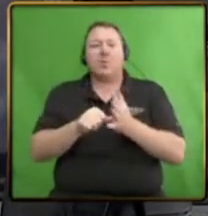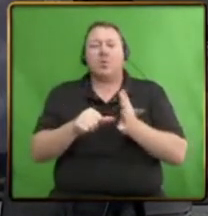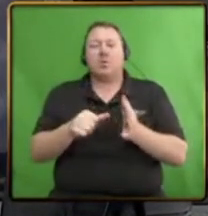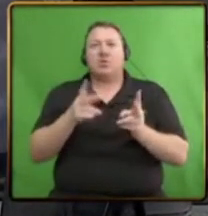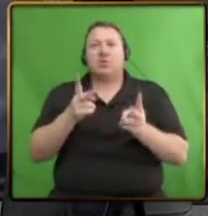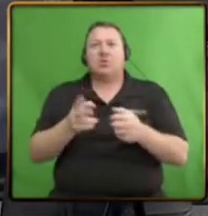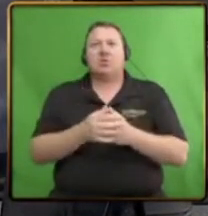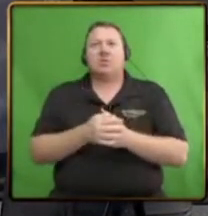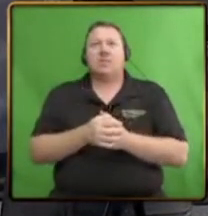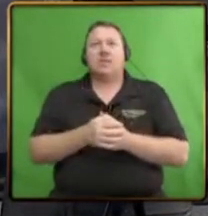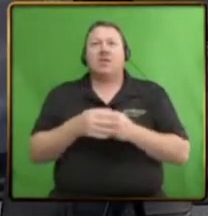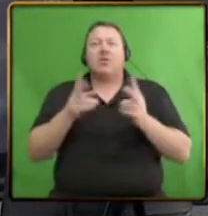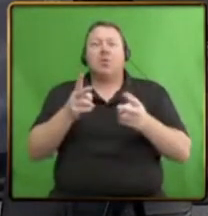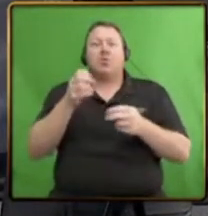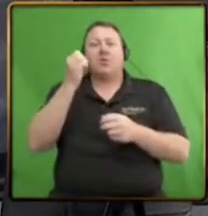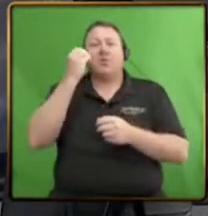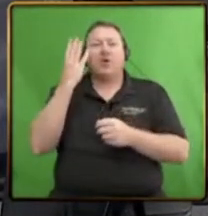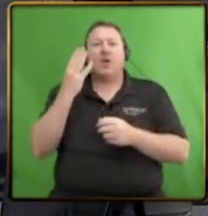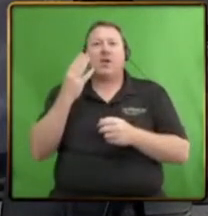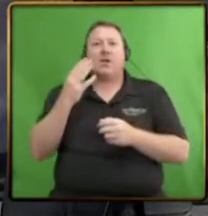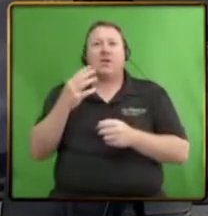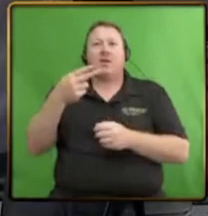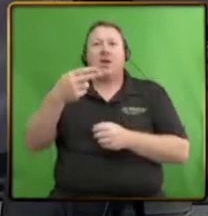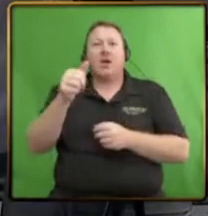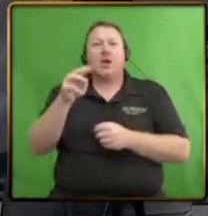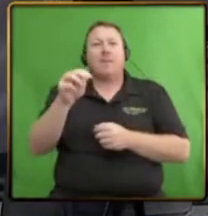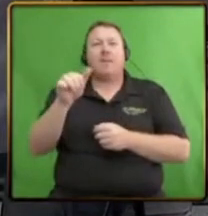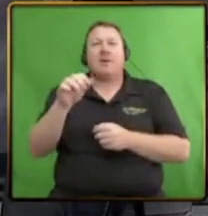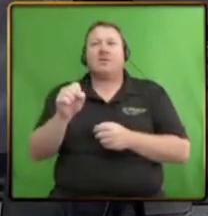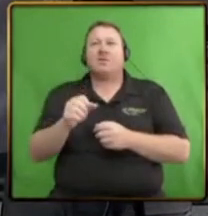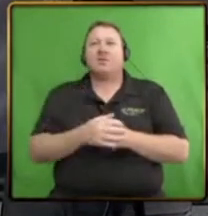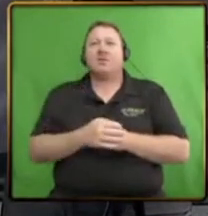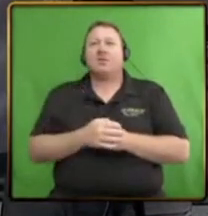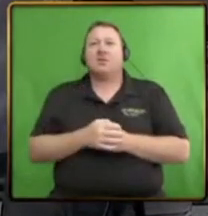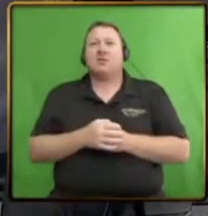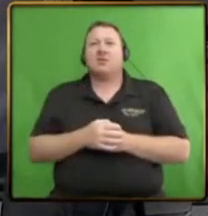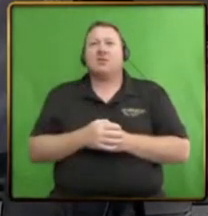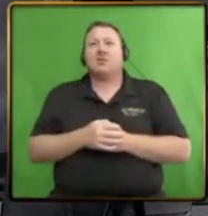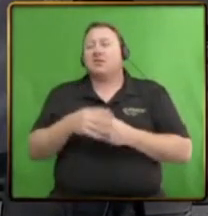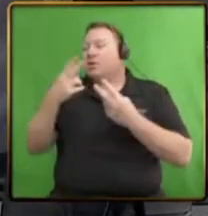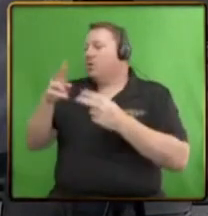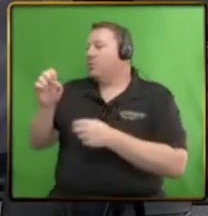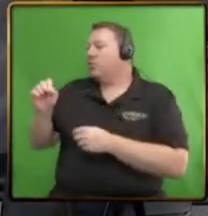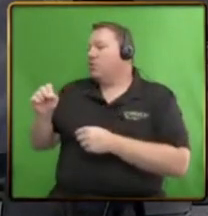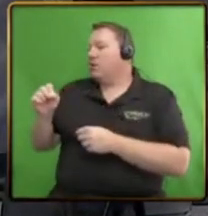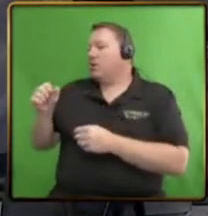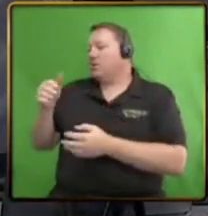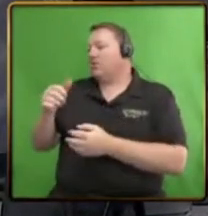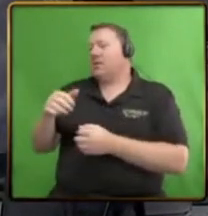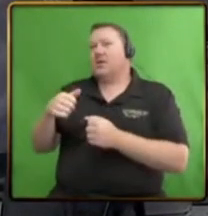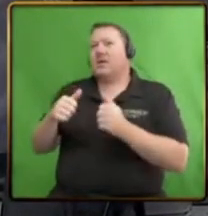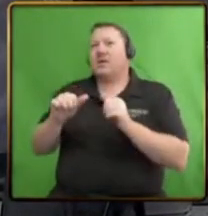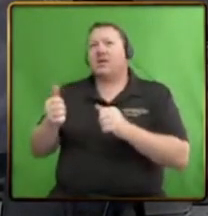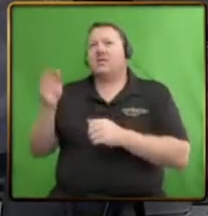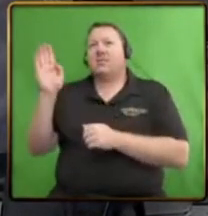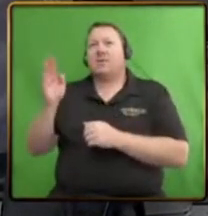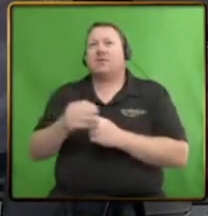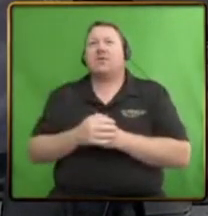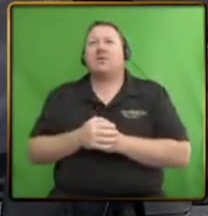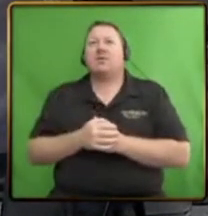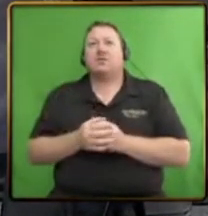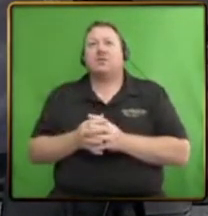also conveniently forgotten is that Hamas started this war Swart, there is another point when of order. Please 1,200 mainly